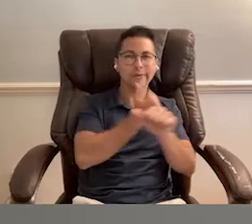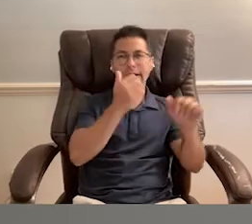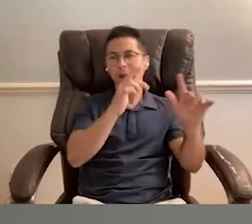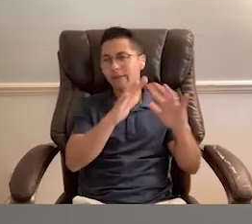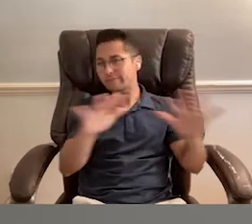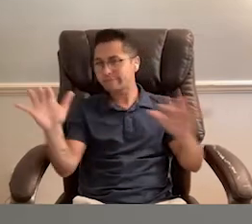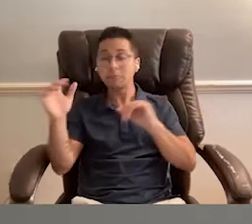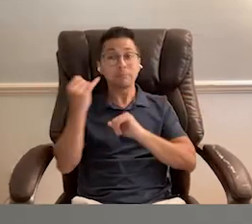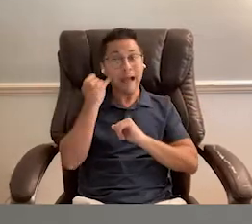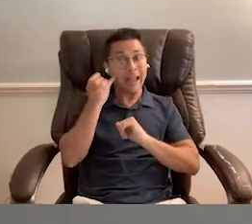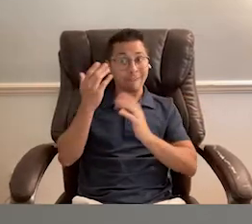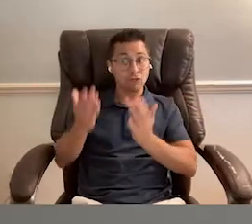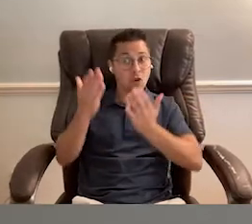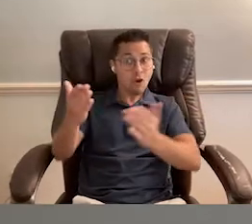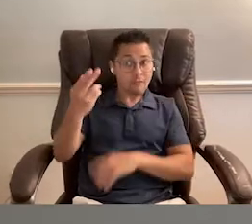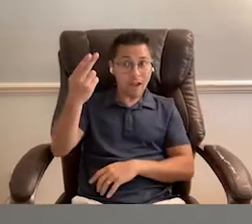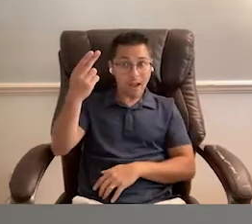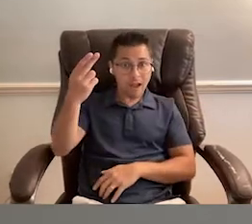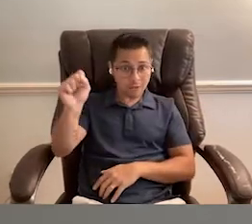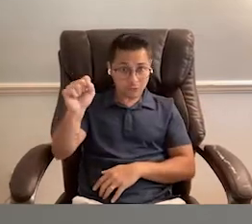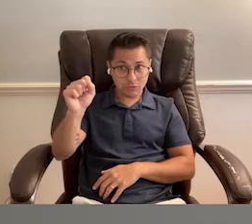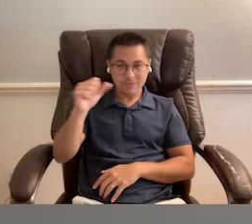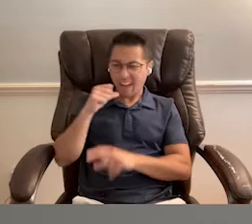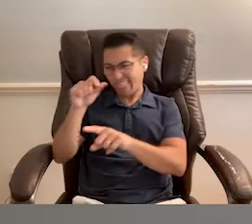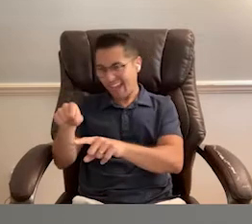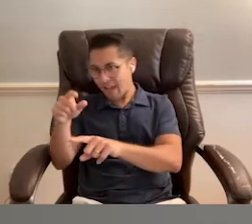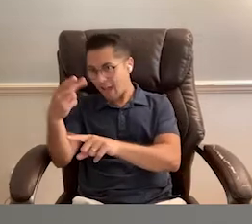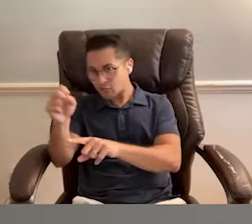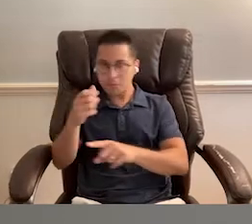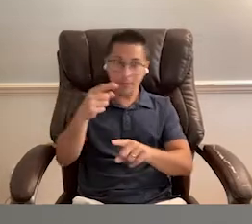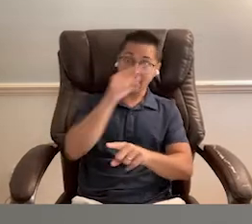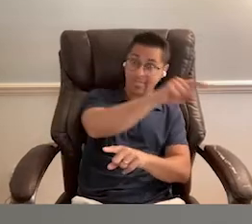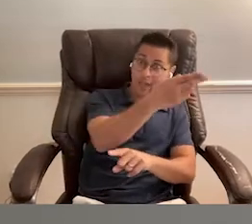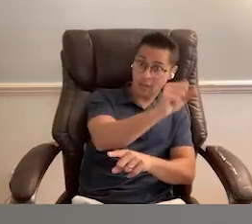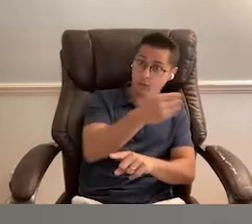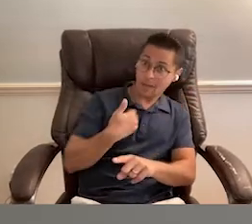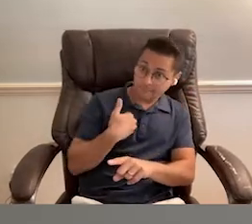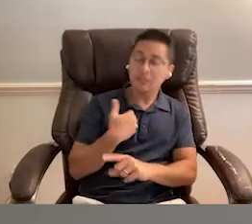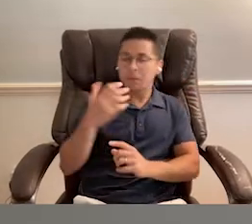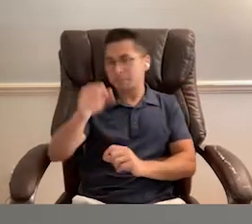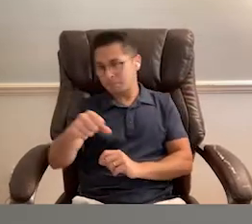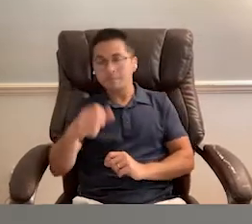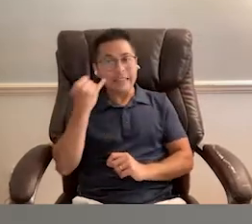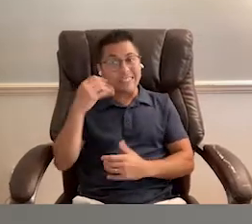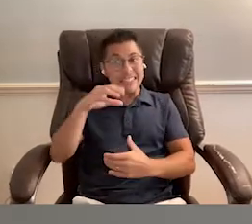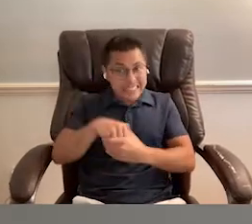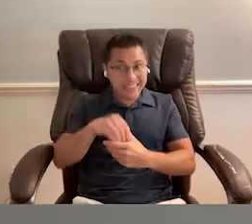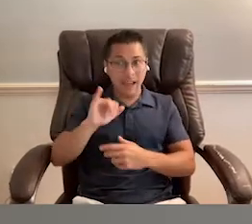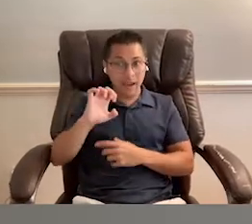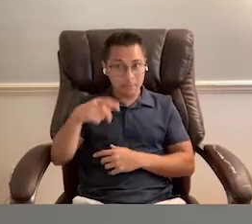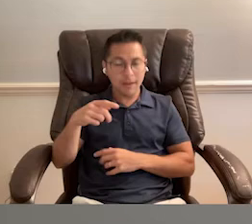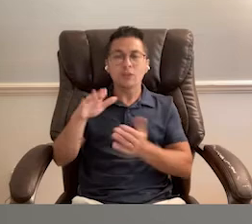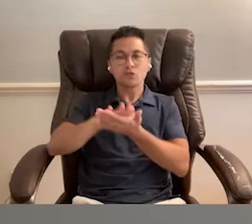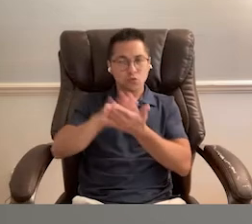But if it's offered at the high school, not the high school you might be at, it might be offered at another one, then yeah, if it's in the IEP, they're gonna have to